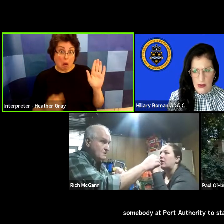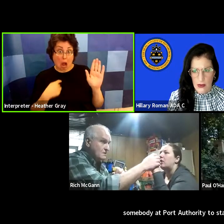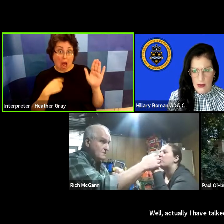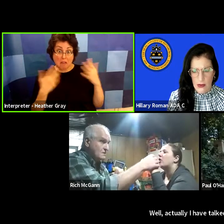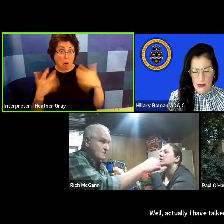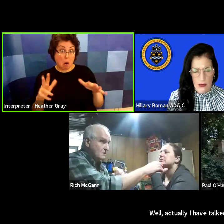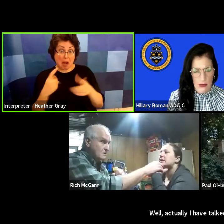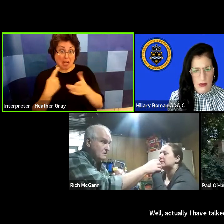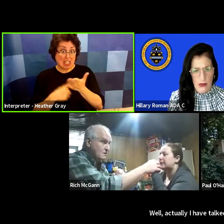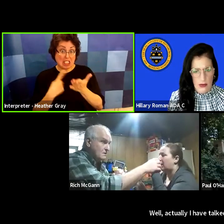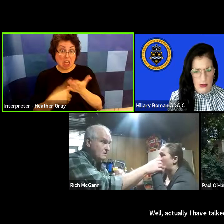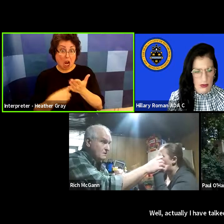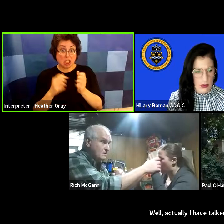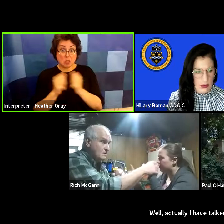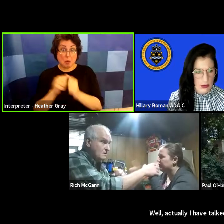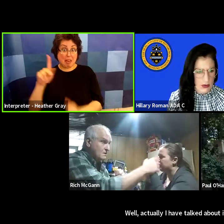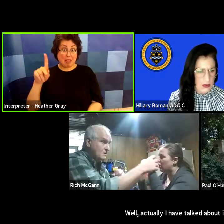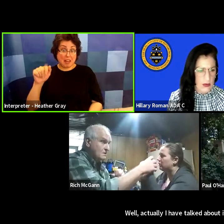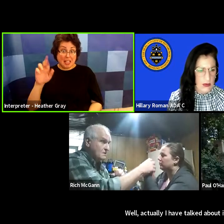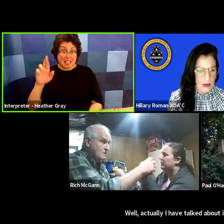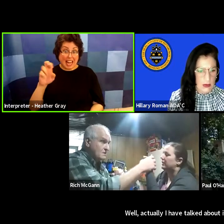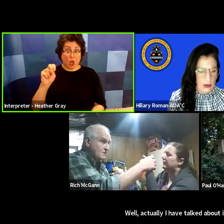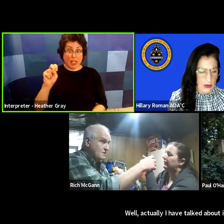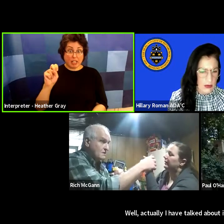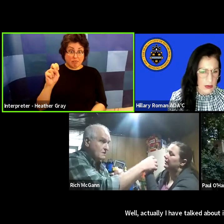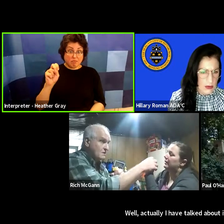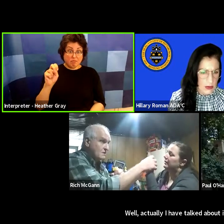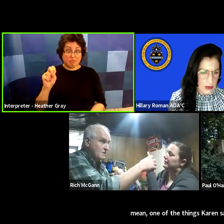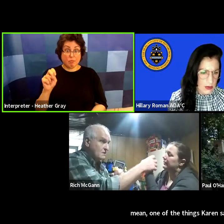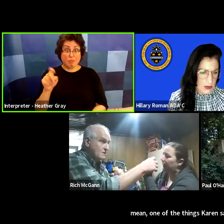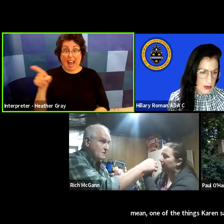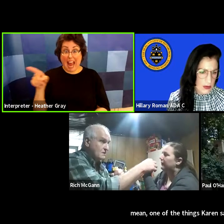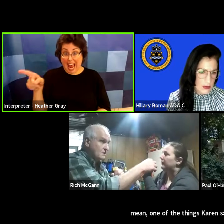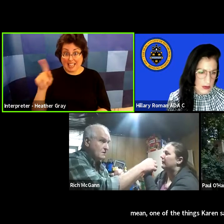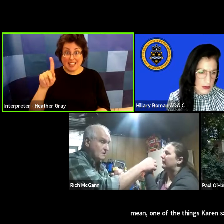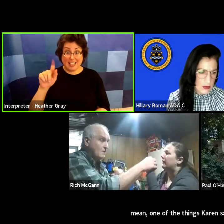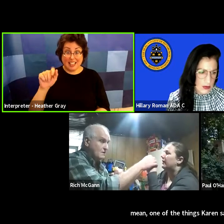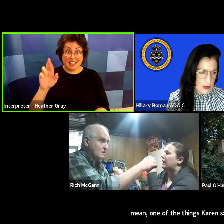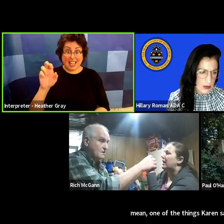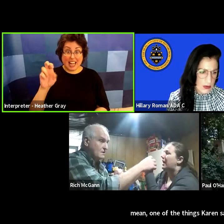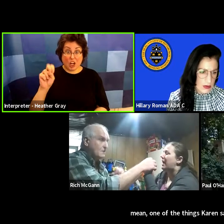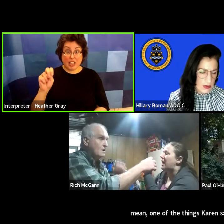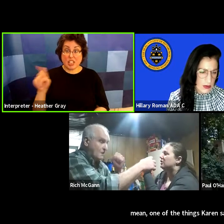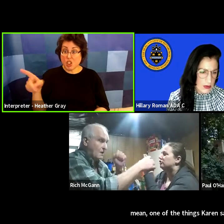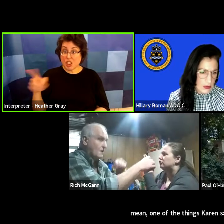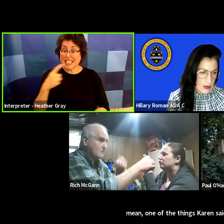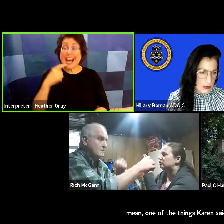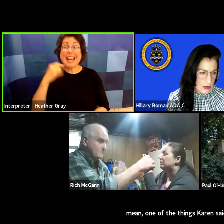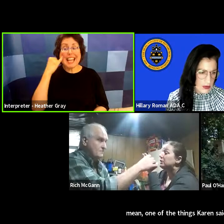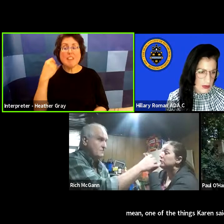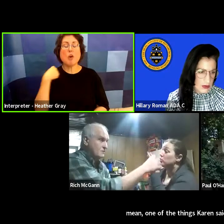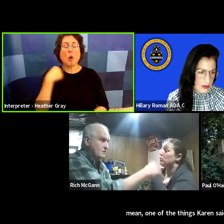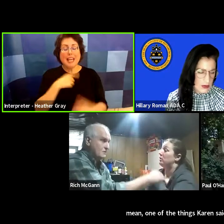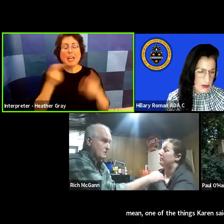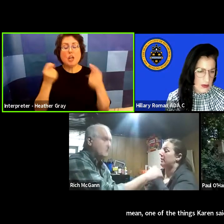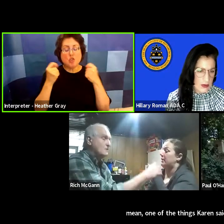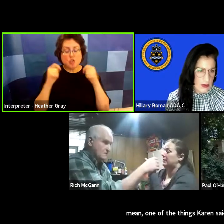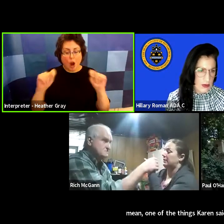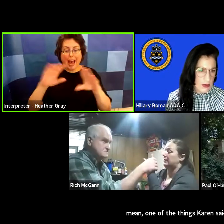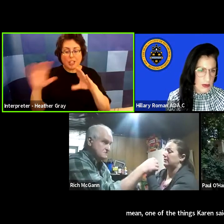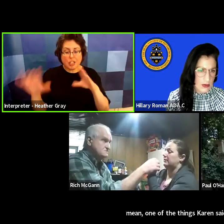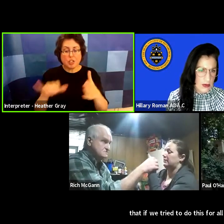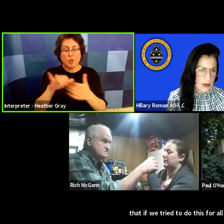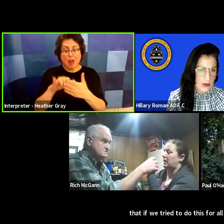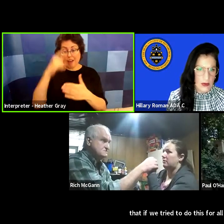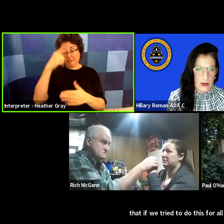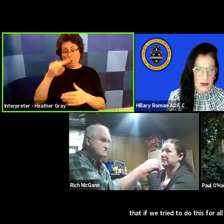Karen. And I mean, one of the things Karen said, for example, is that if we try to do this for only people